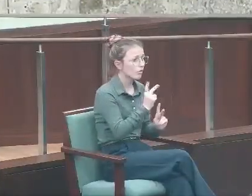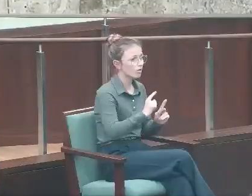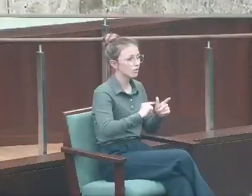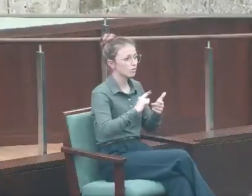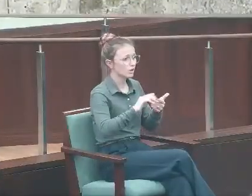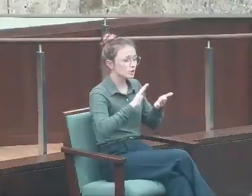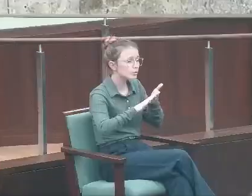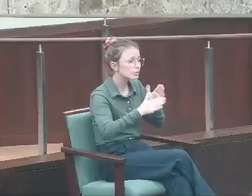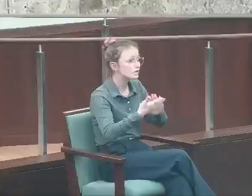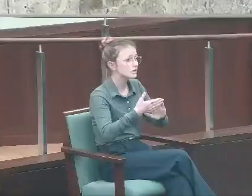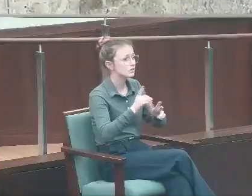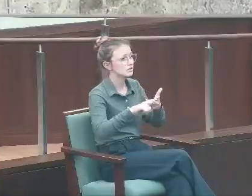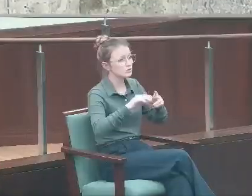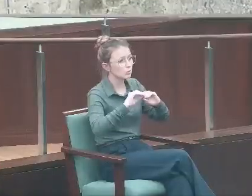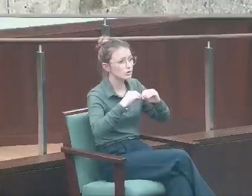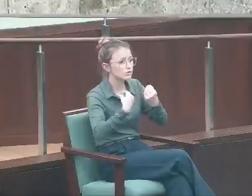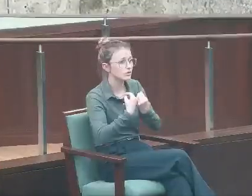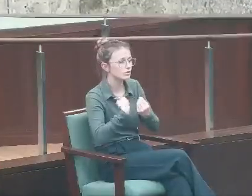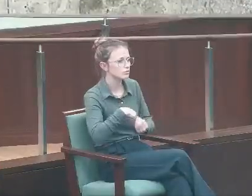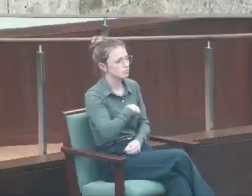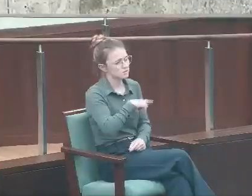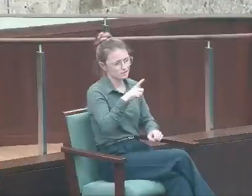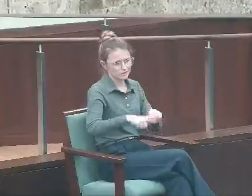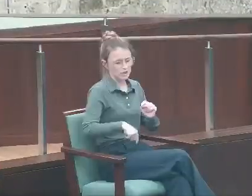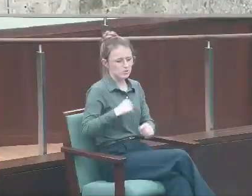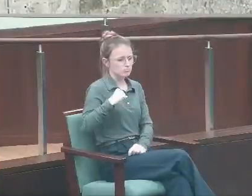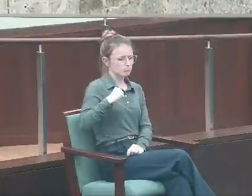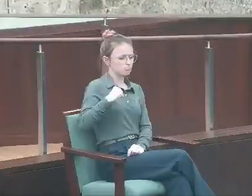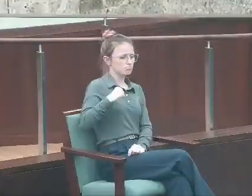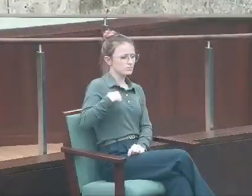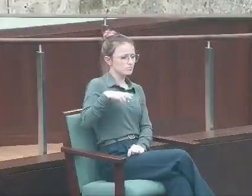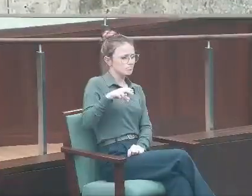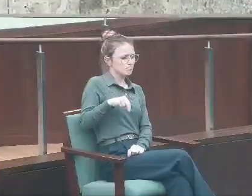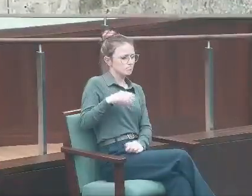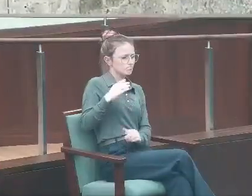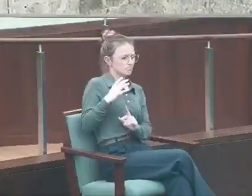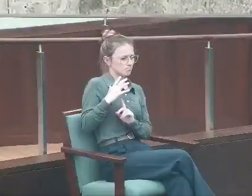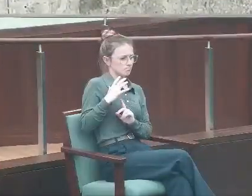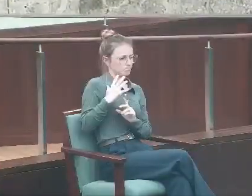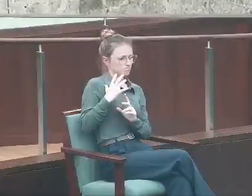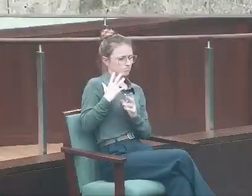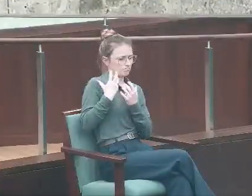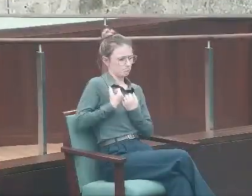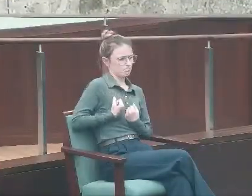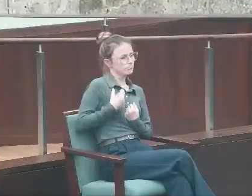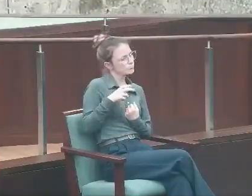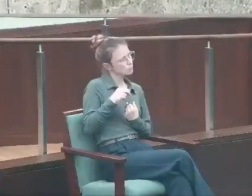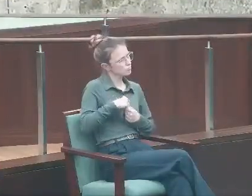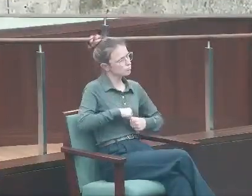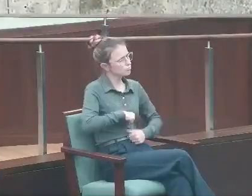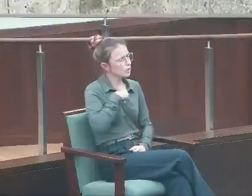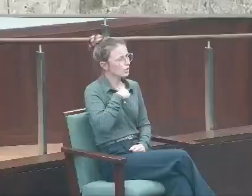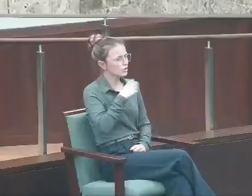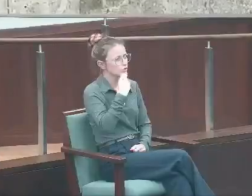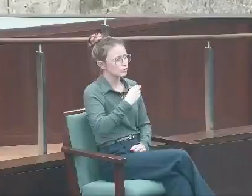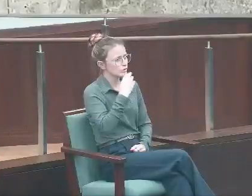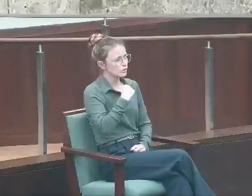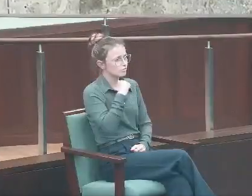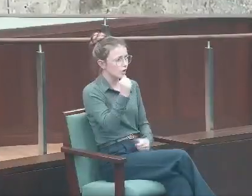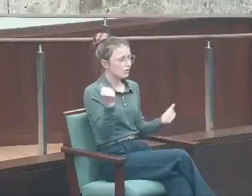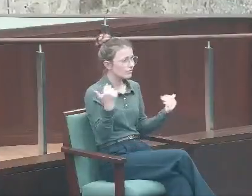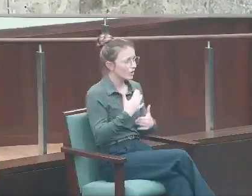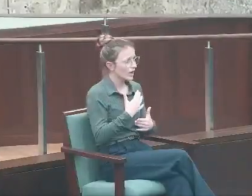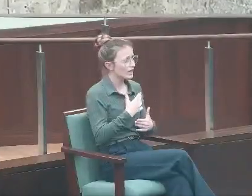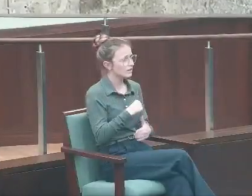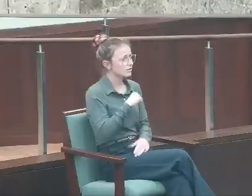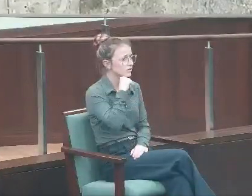never waver from being proudly Jewish. In the end, being unafraid and undeterred